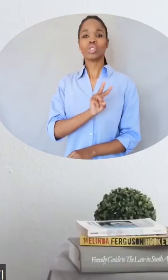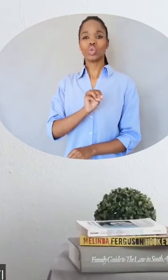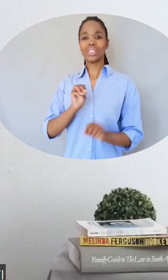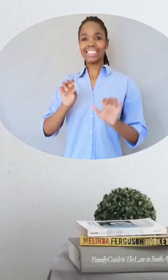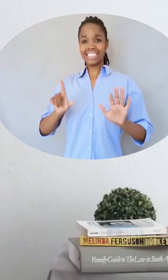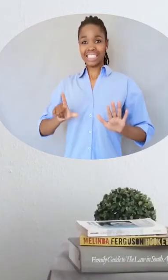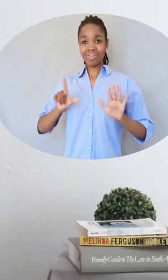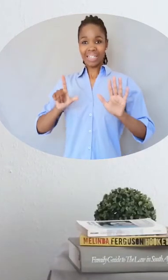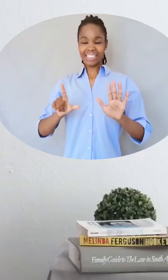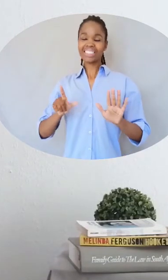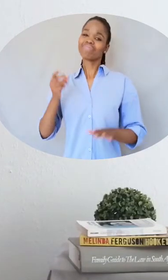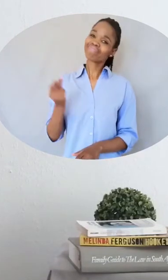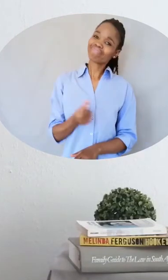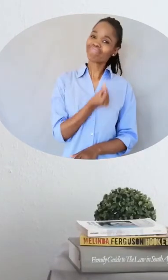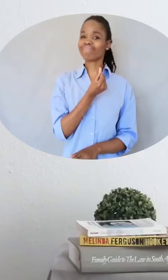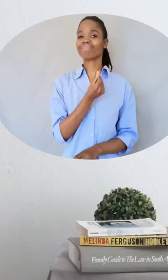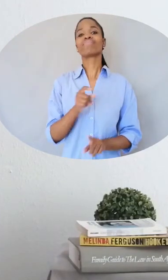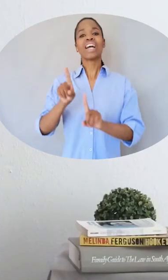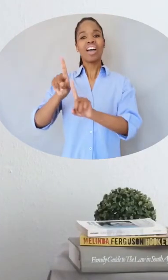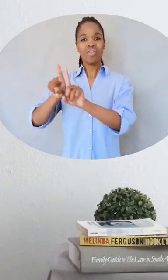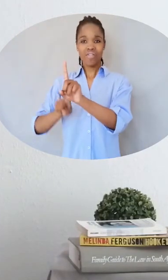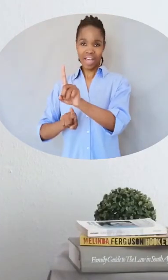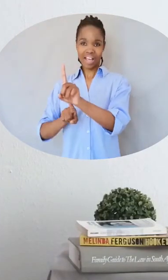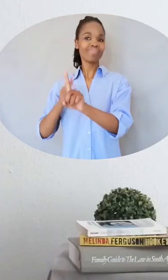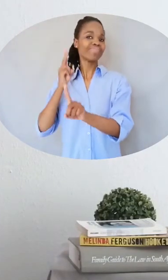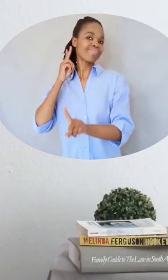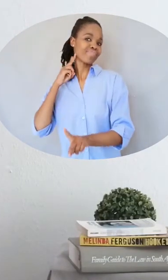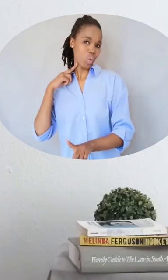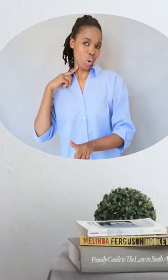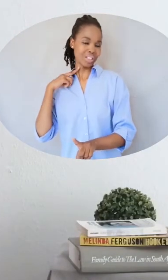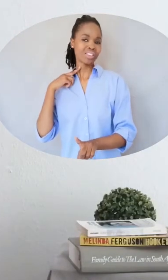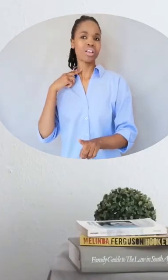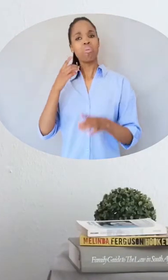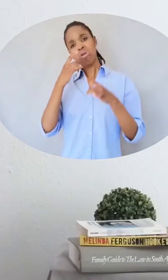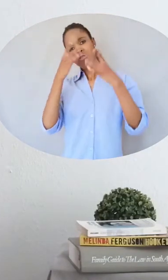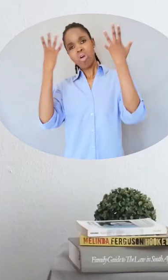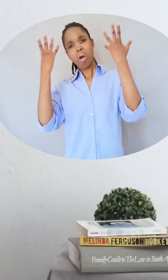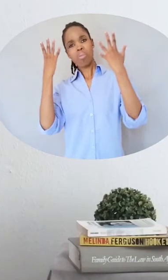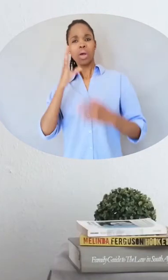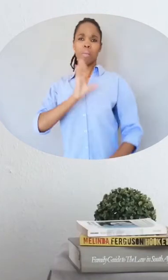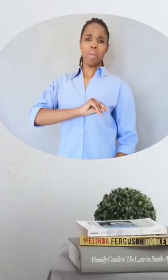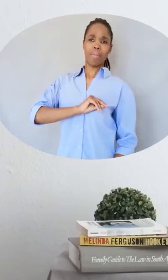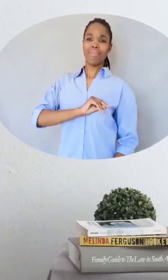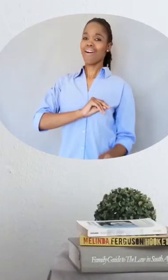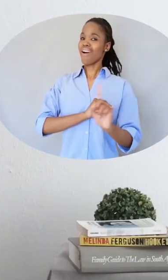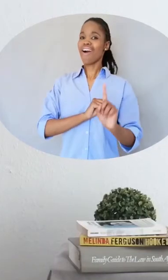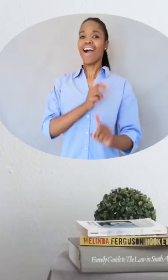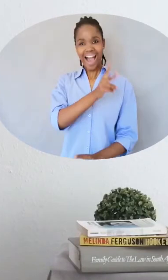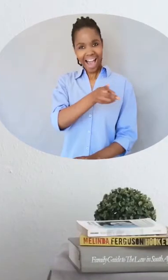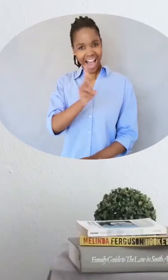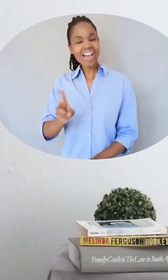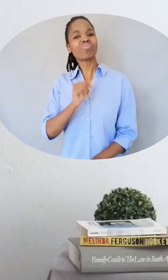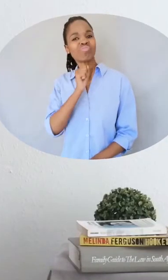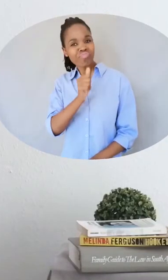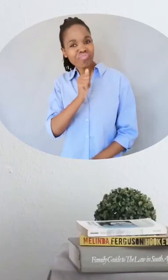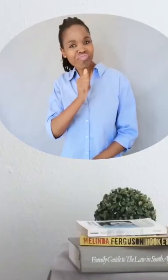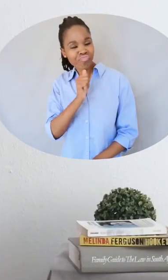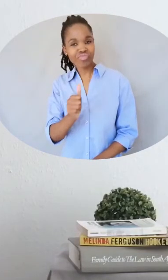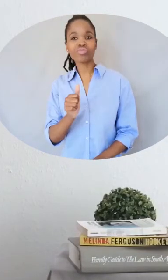unfortunately the first time I failed and I had to go back again and try in 2018